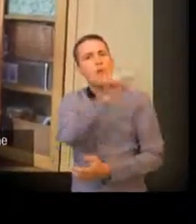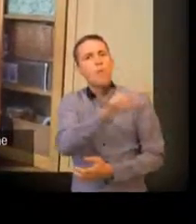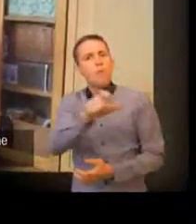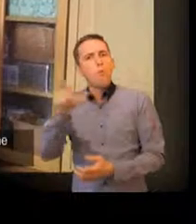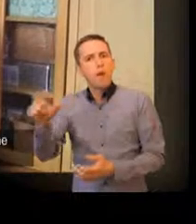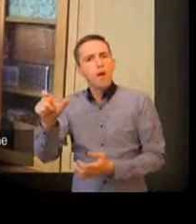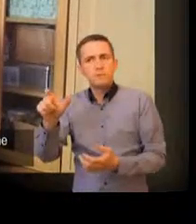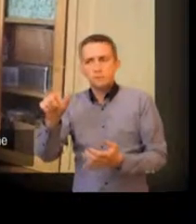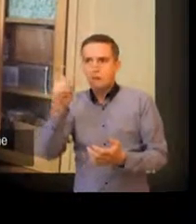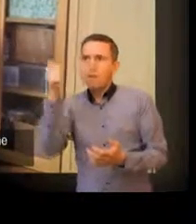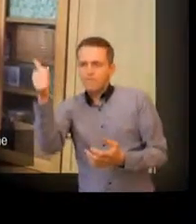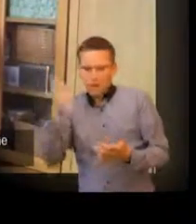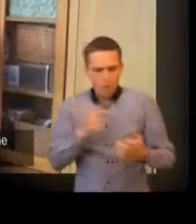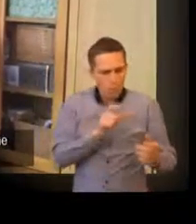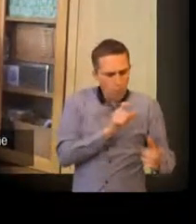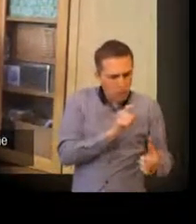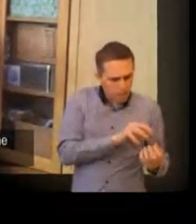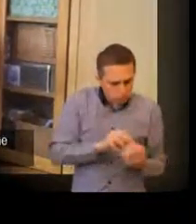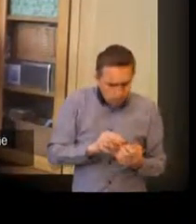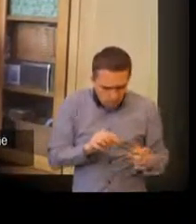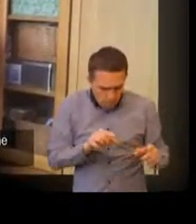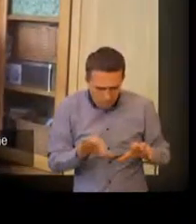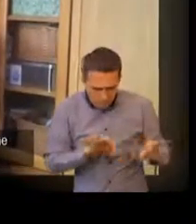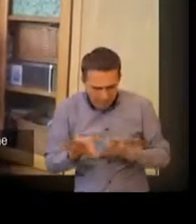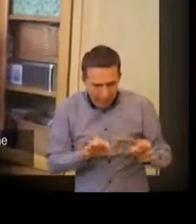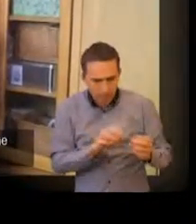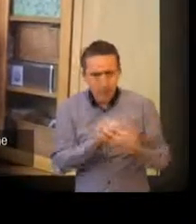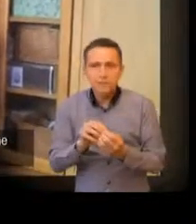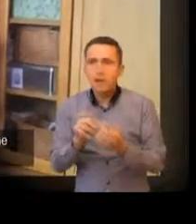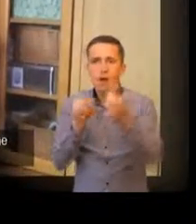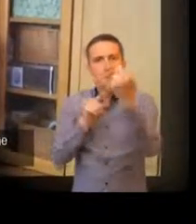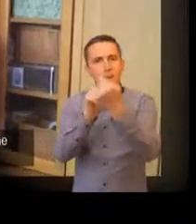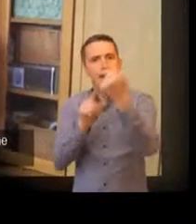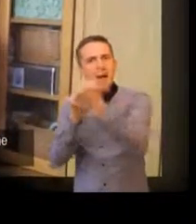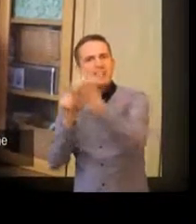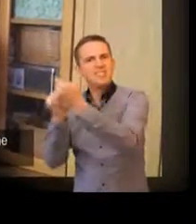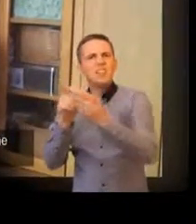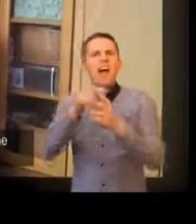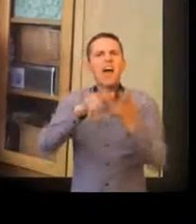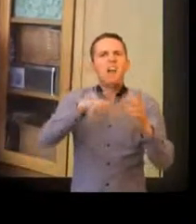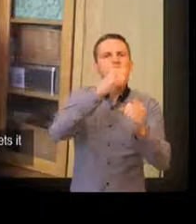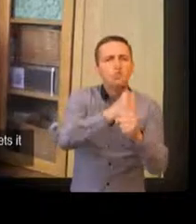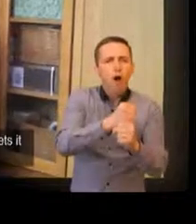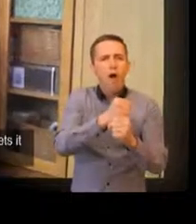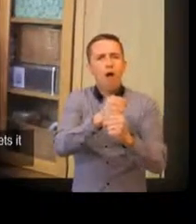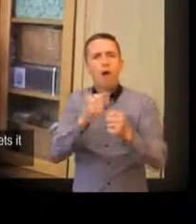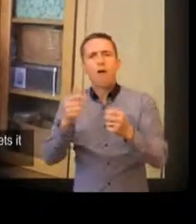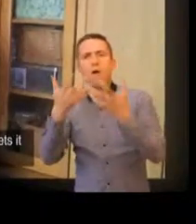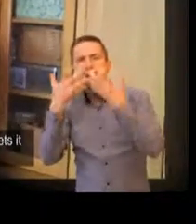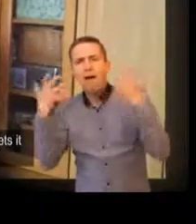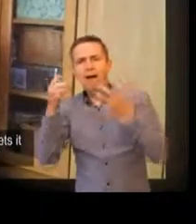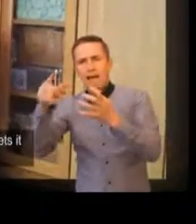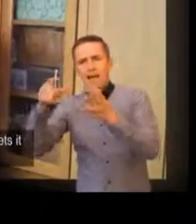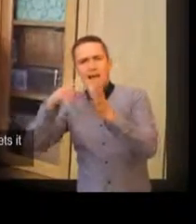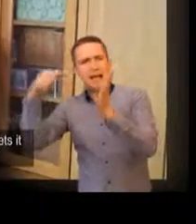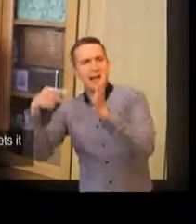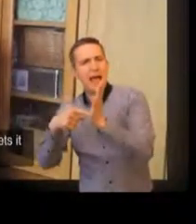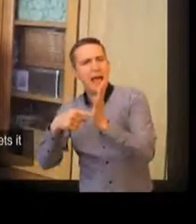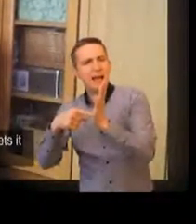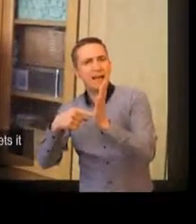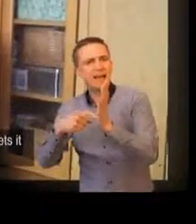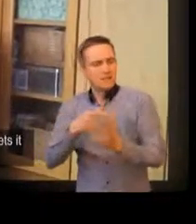letters. And things. We are a good type here, Kaelin. But another favourite for Kaelin actually it's on the